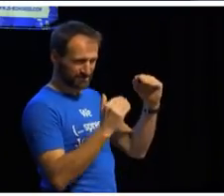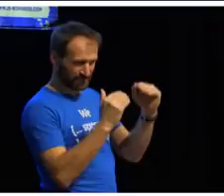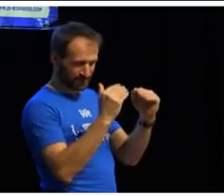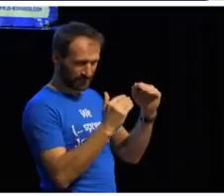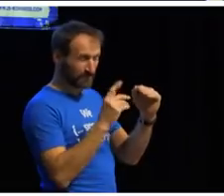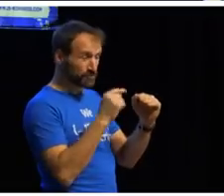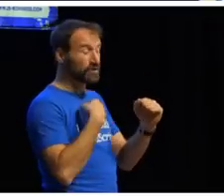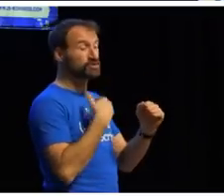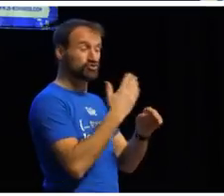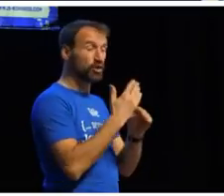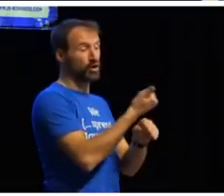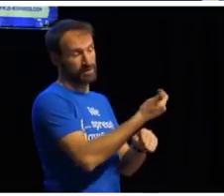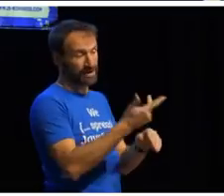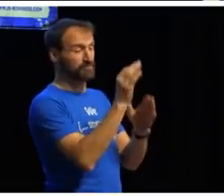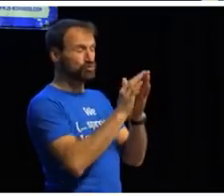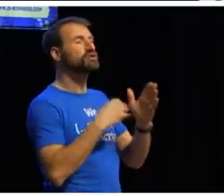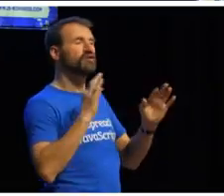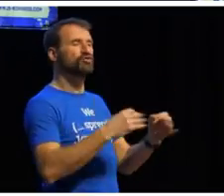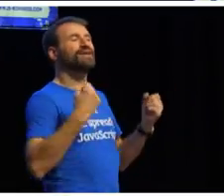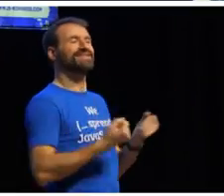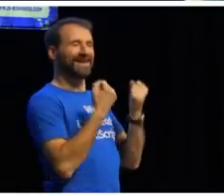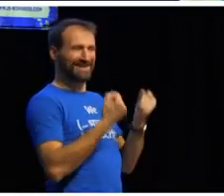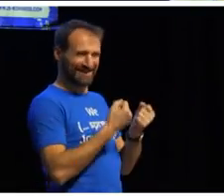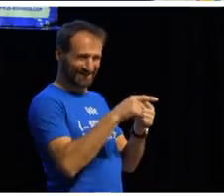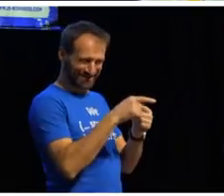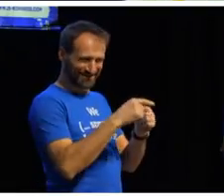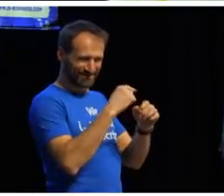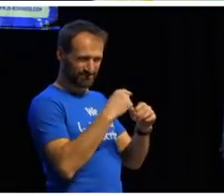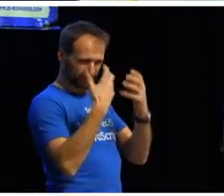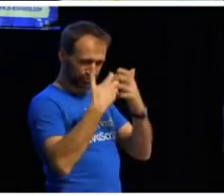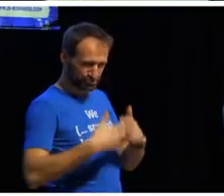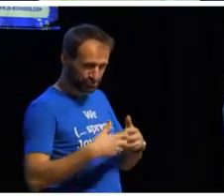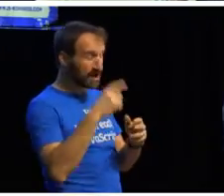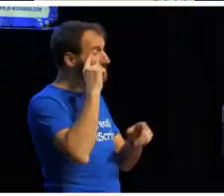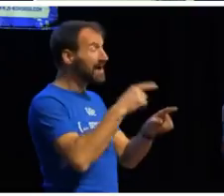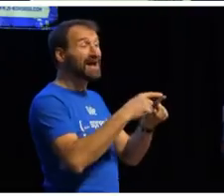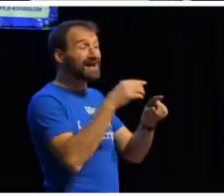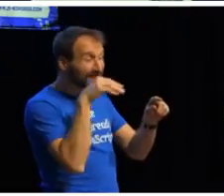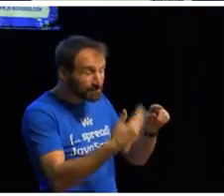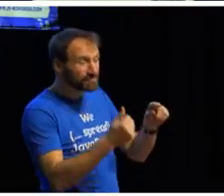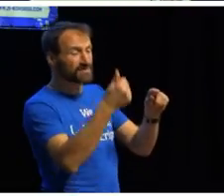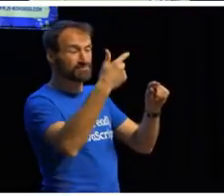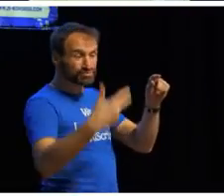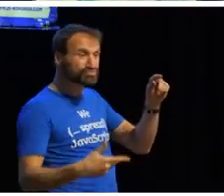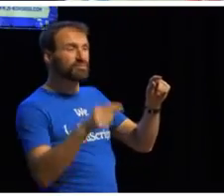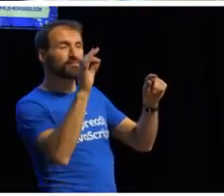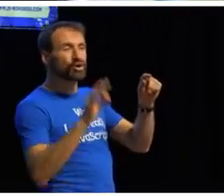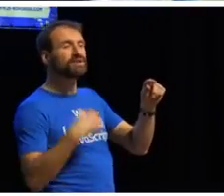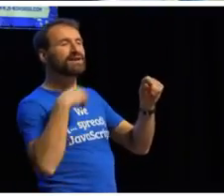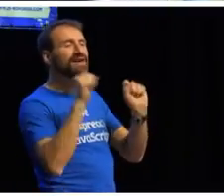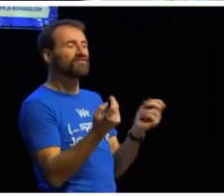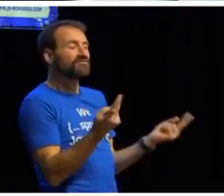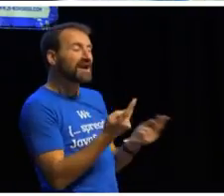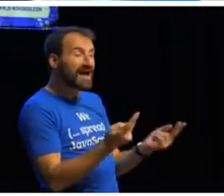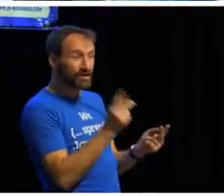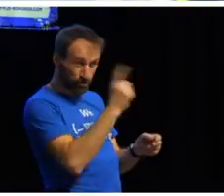that I trained it with, but very bad with things it has not seen before, it's not a good result. So we typically have two sets, and we